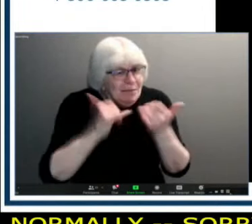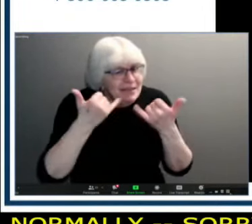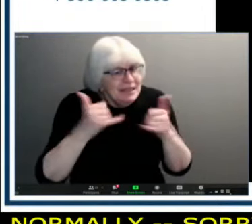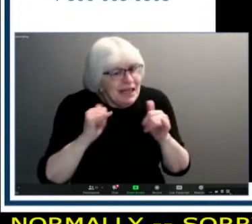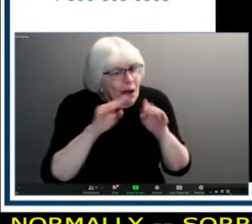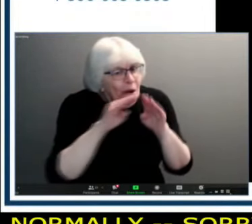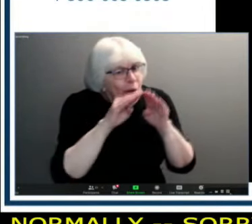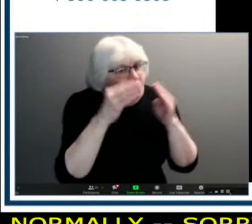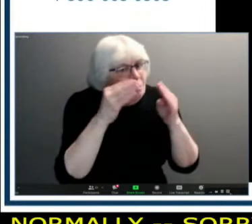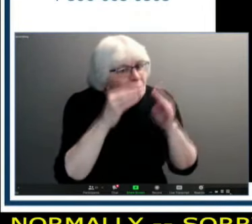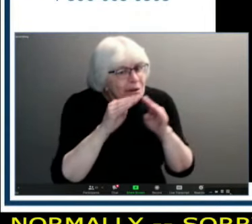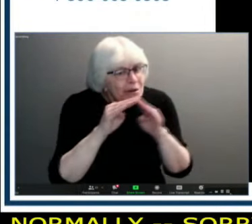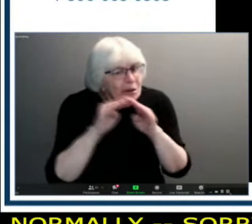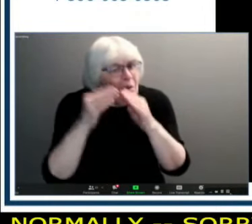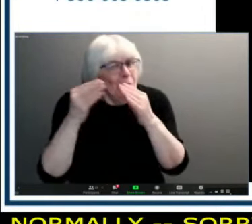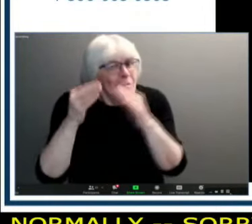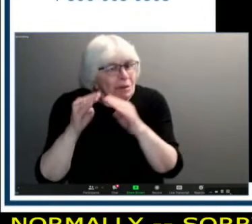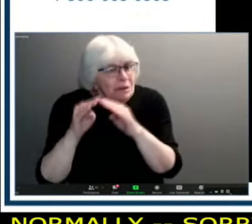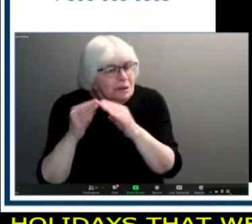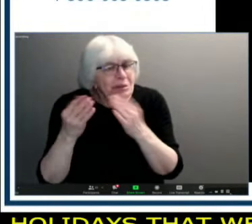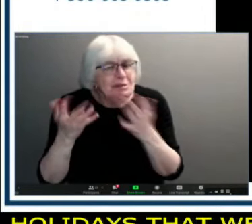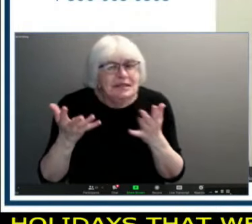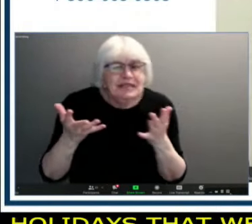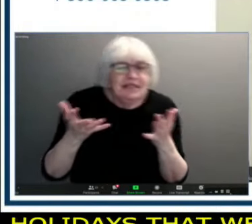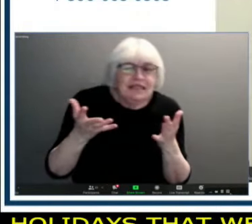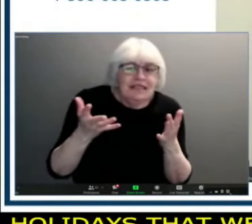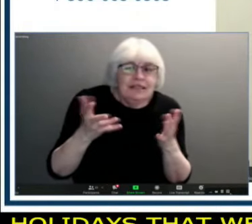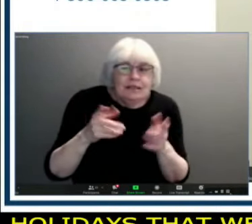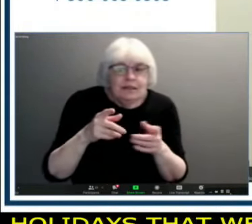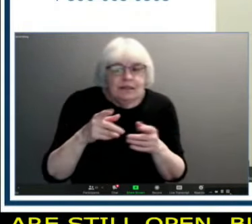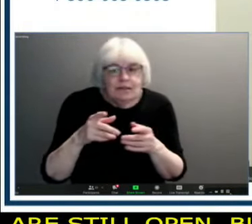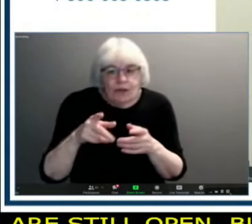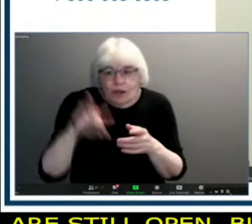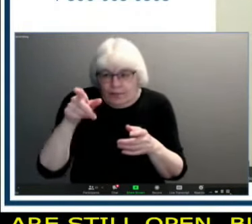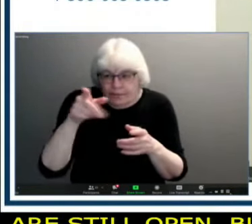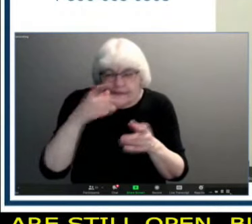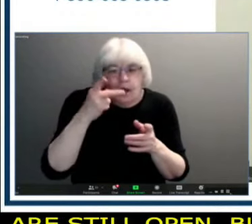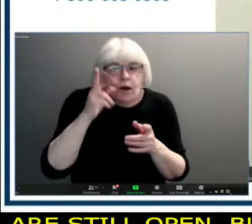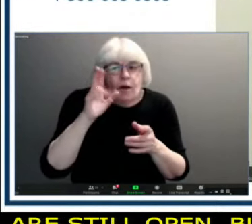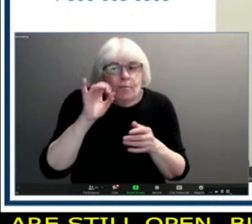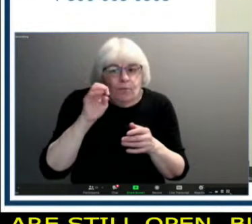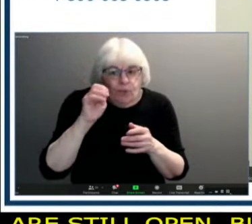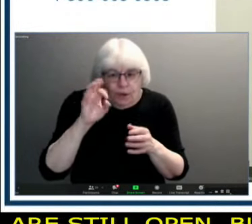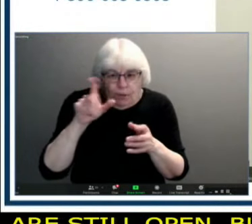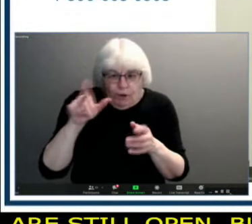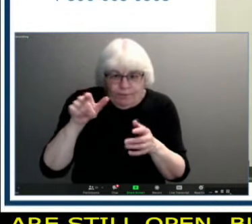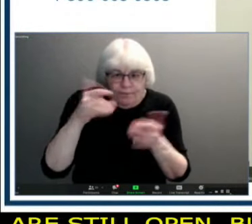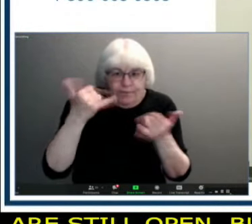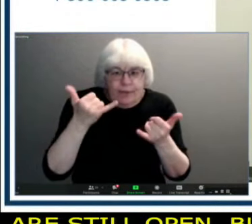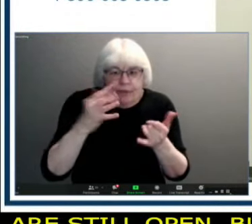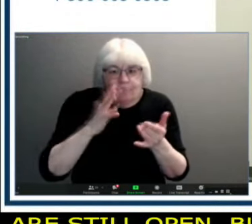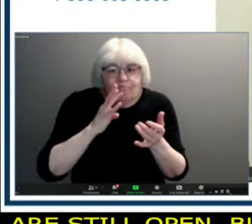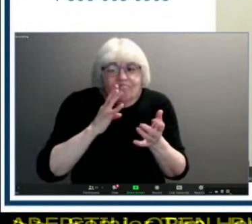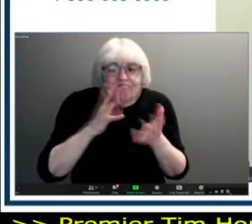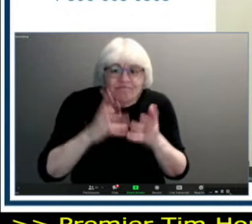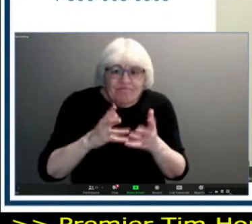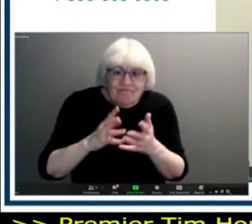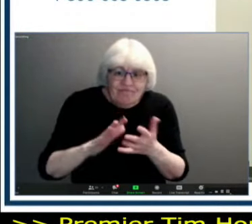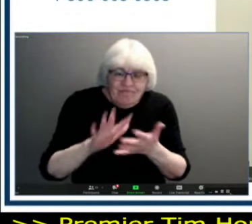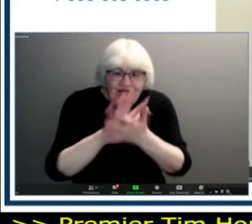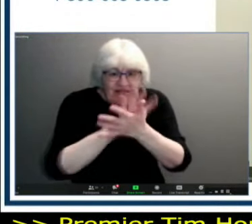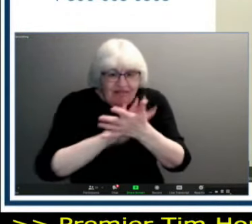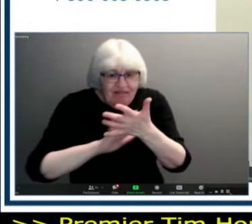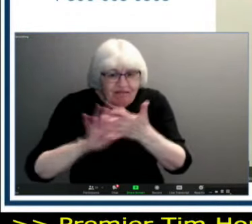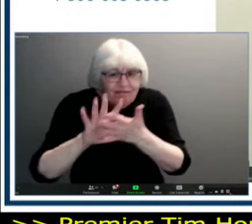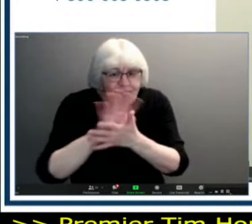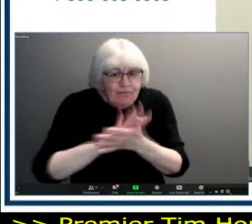reduce our activities? If I may, I don't think it's a gray area. I think the restrictions should